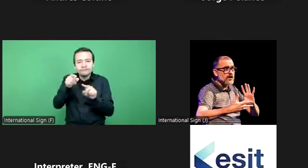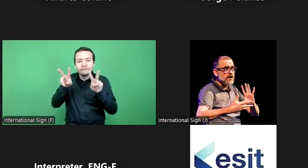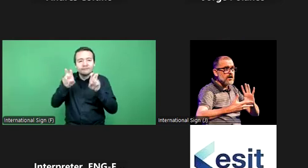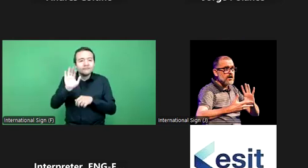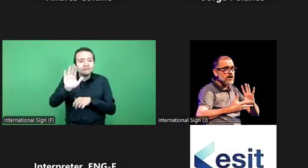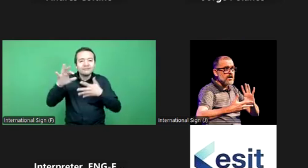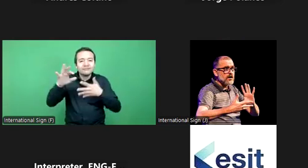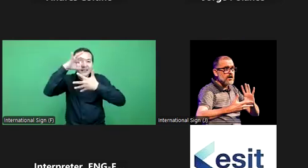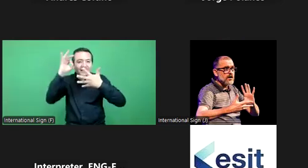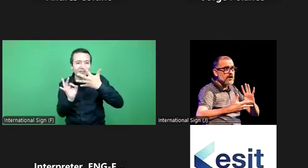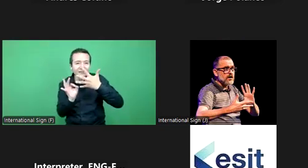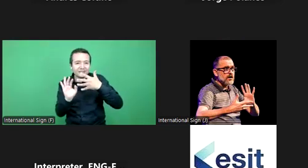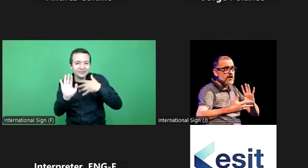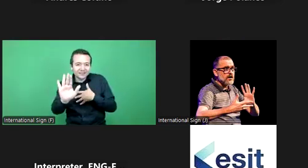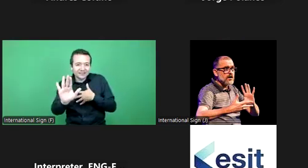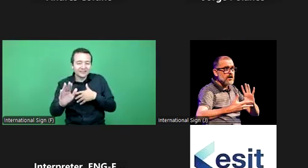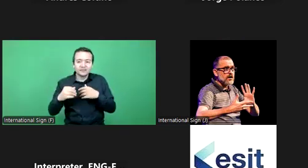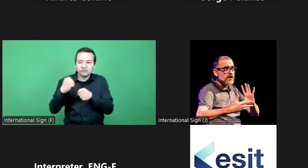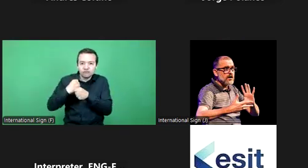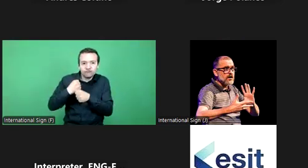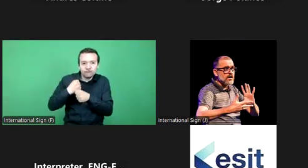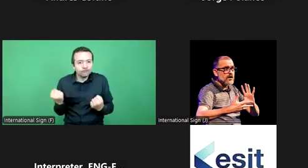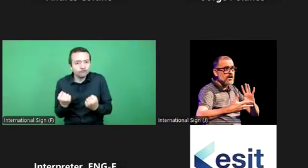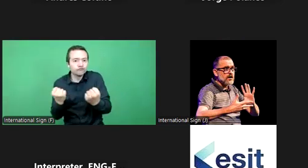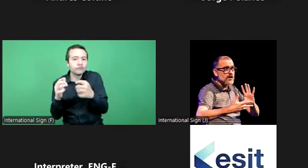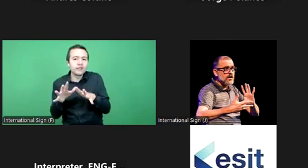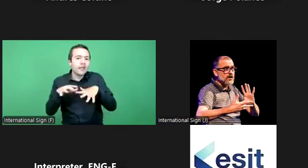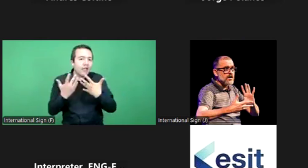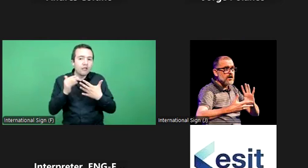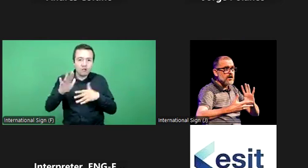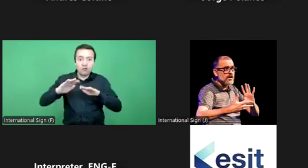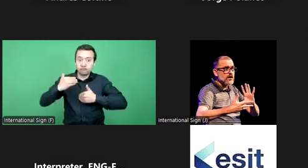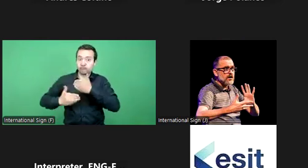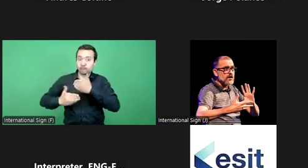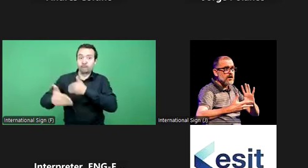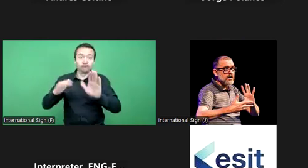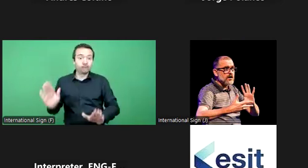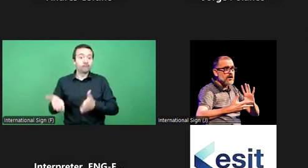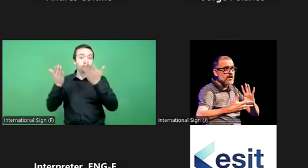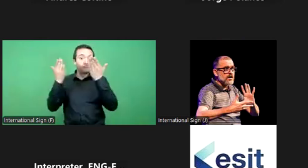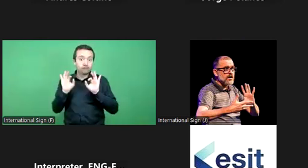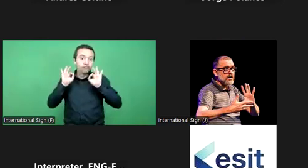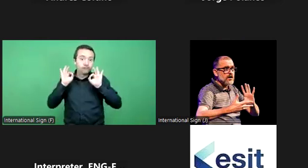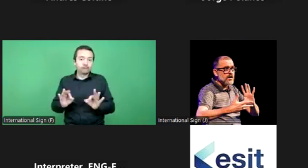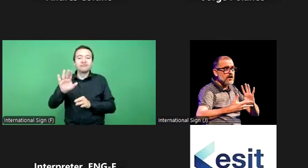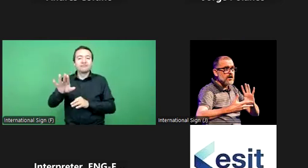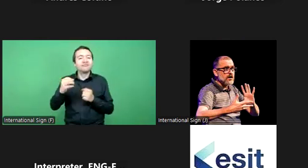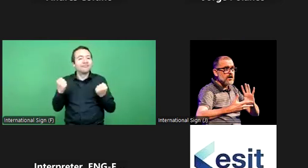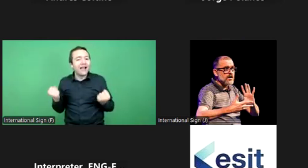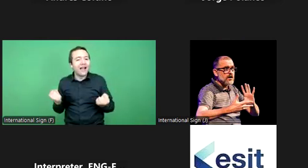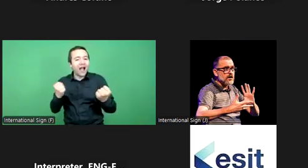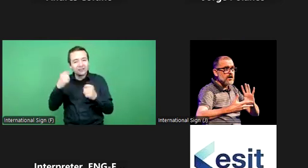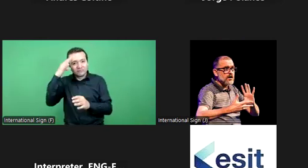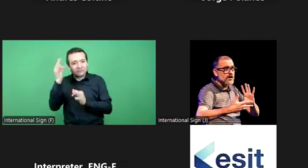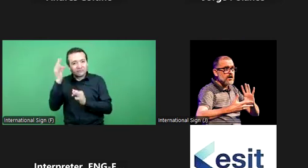being made and to encourage the identification of strategic actions and investments priorities to enhance